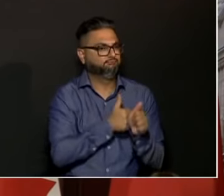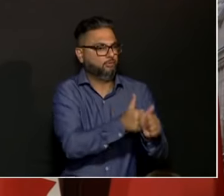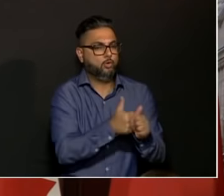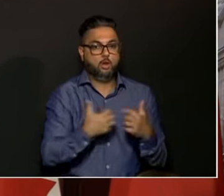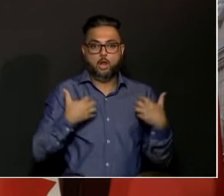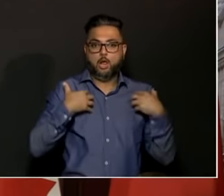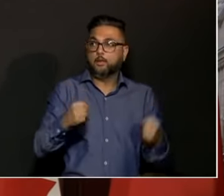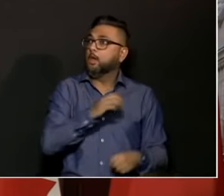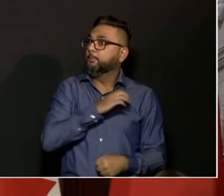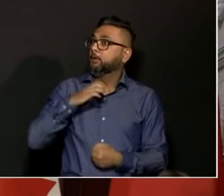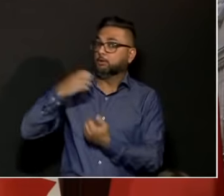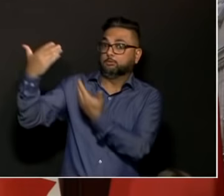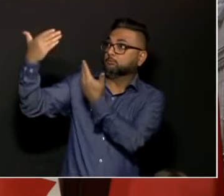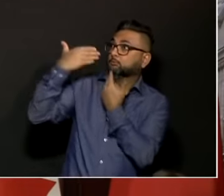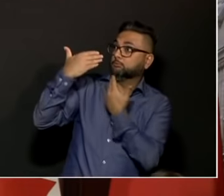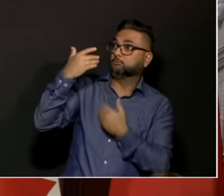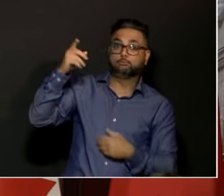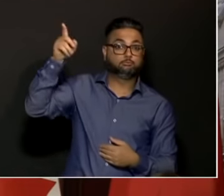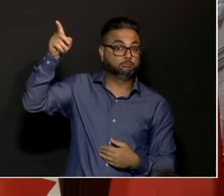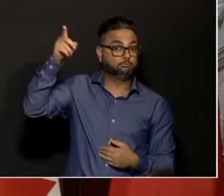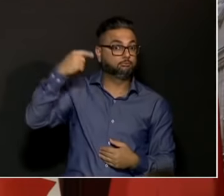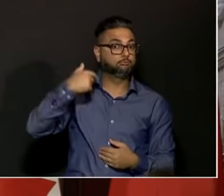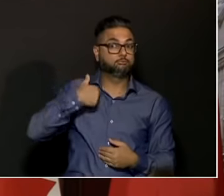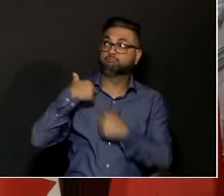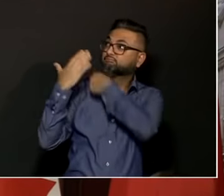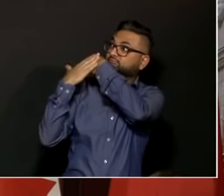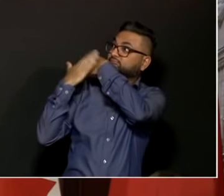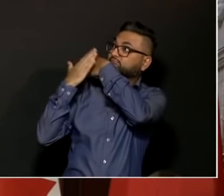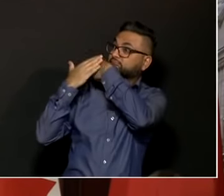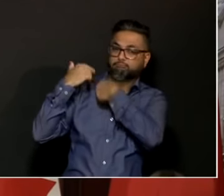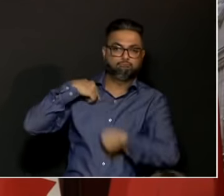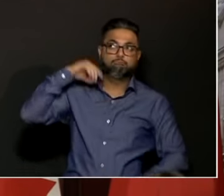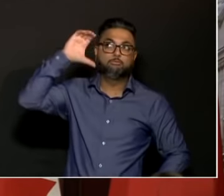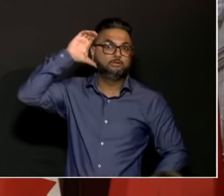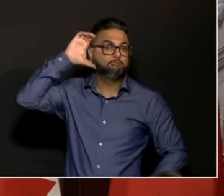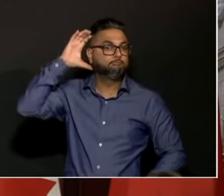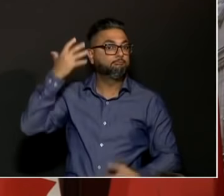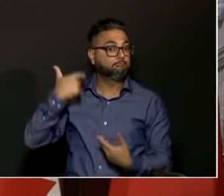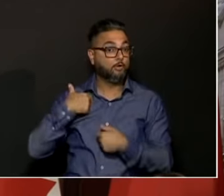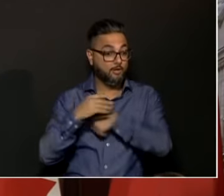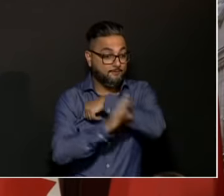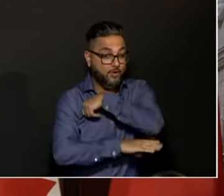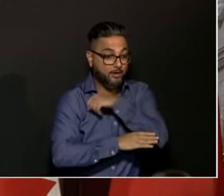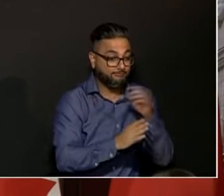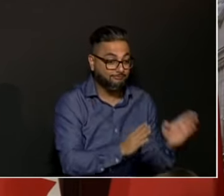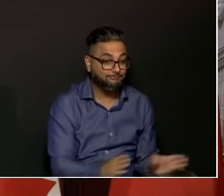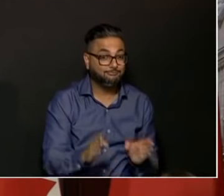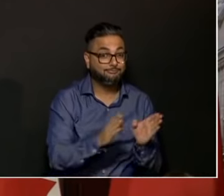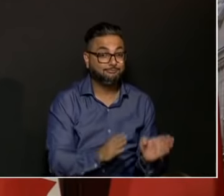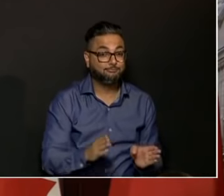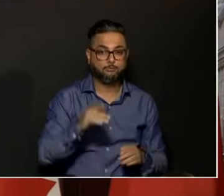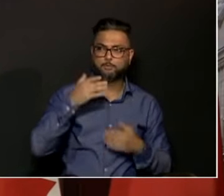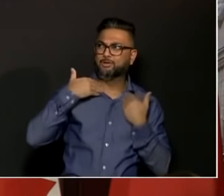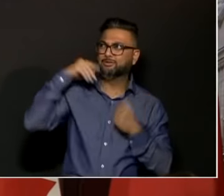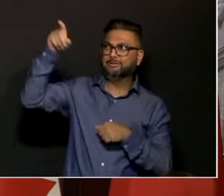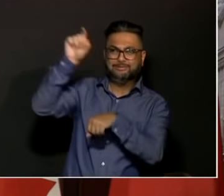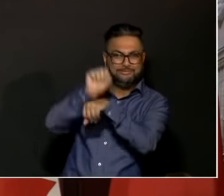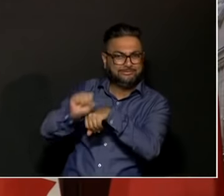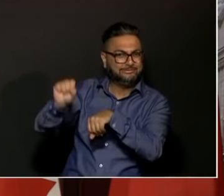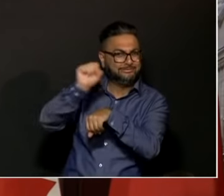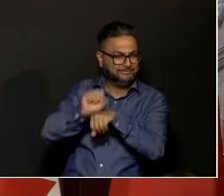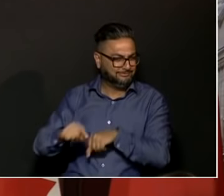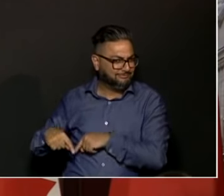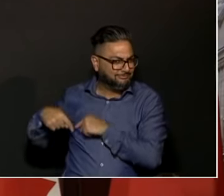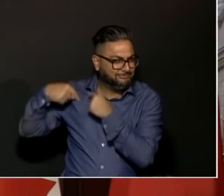those decisions. But the fall preparedness plan, the minister has been working around the clock with her team getting ready for this. And